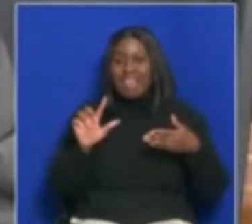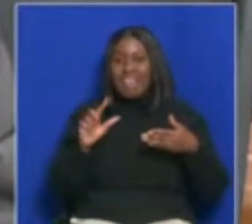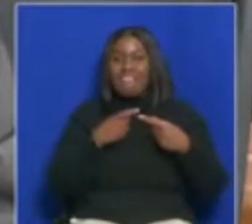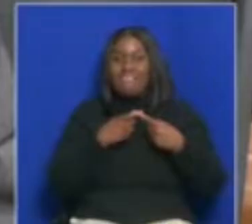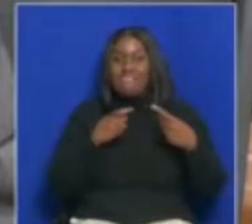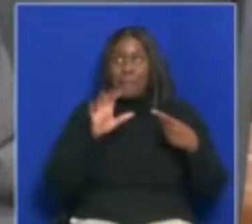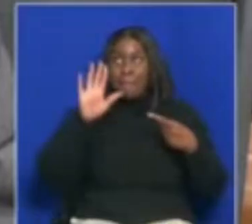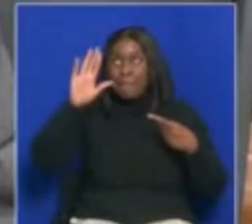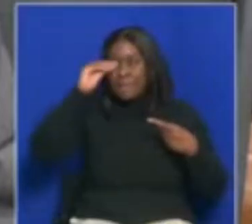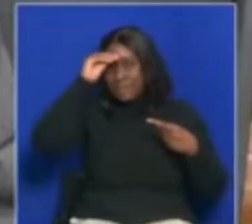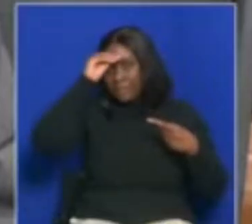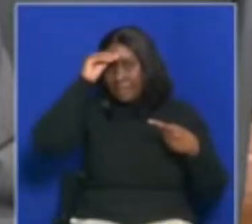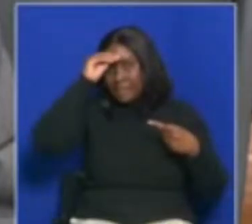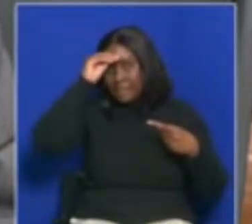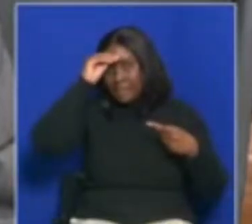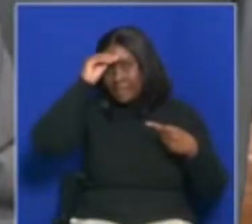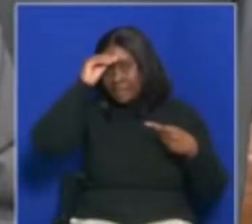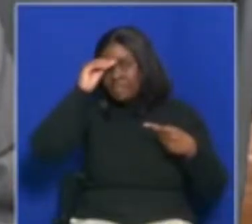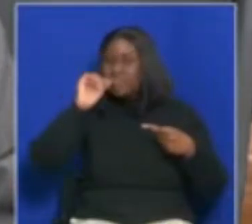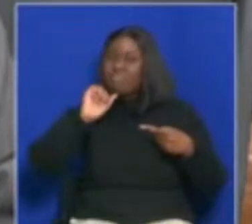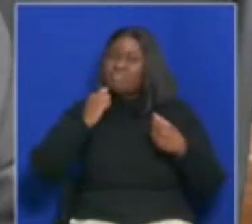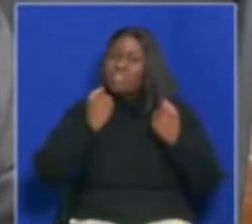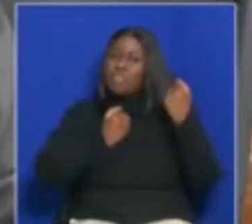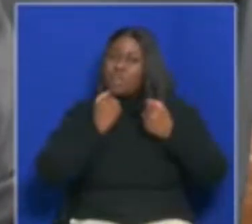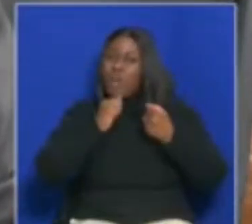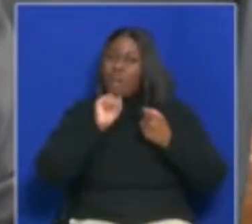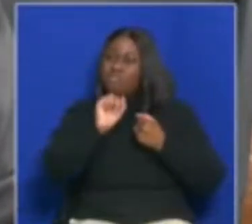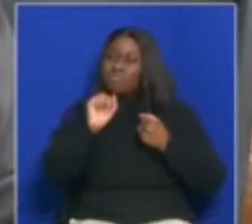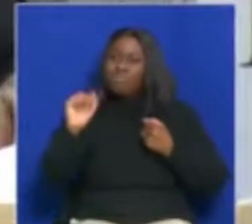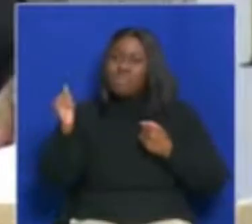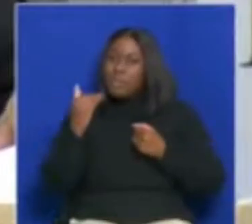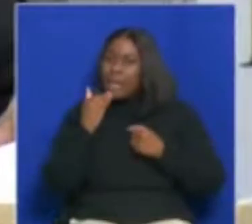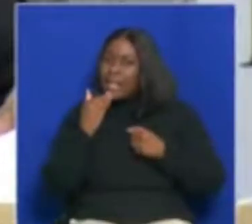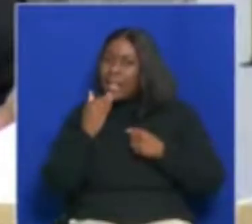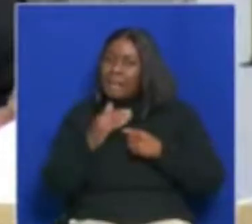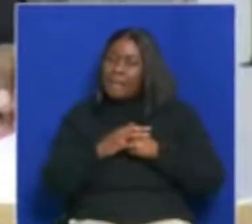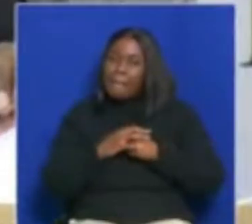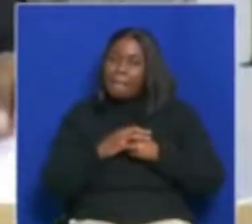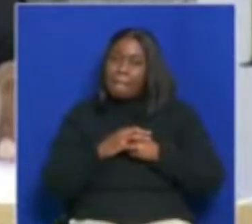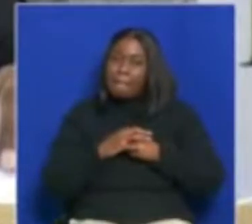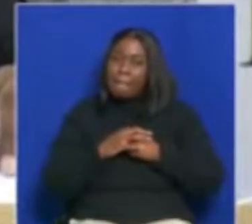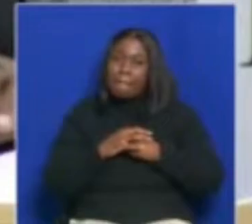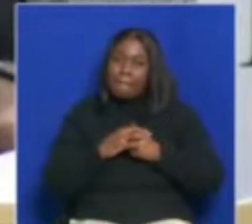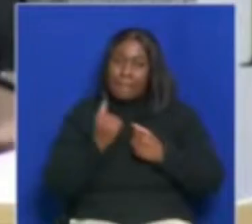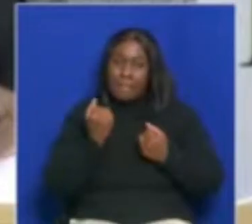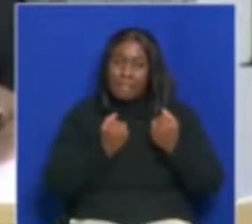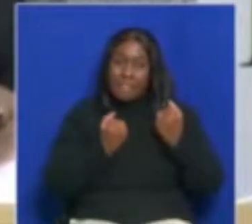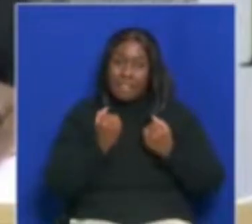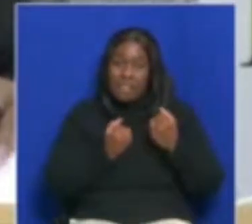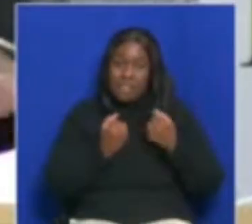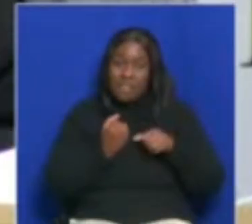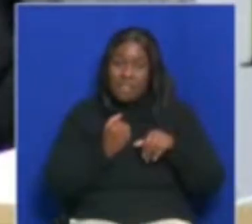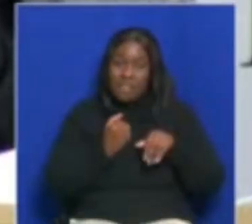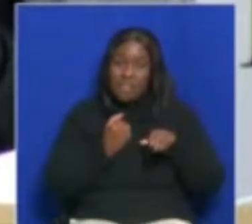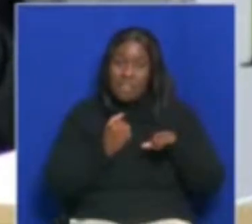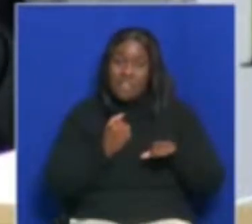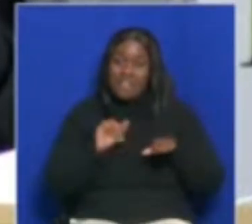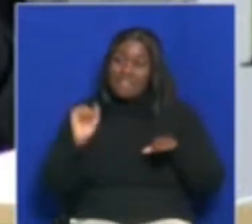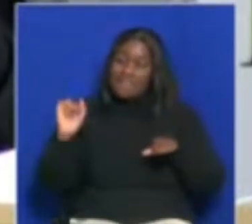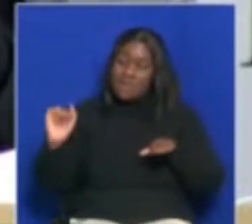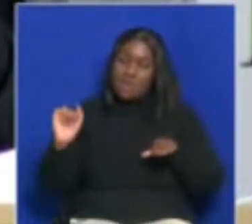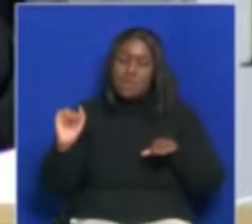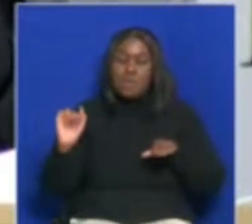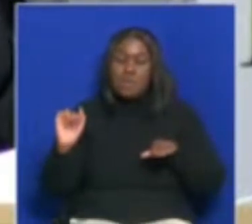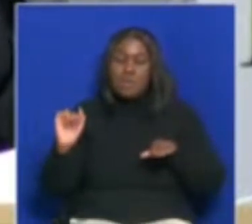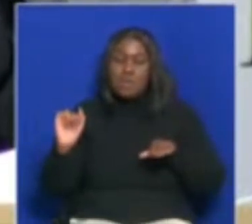For whose vehicle are these AVL records? Well, this AVL records are for the vehicle that Lieutenant Colonel